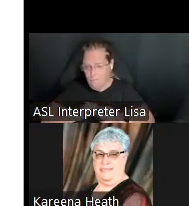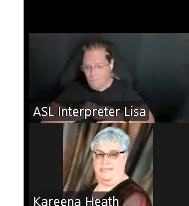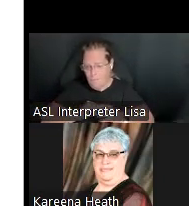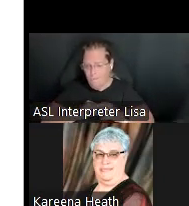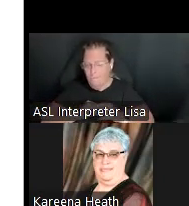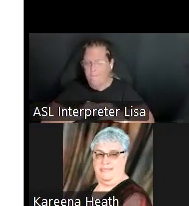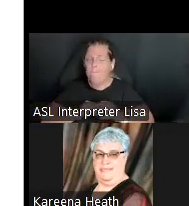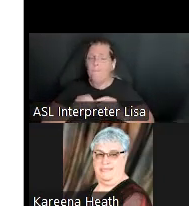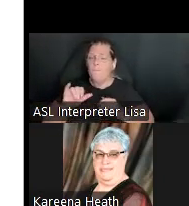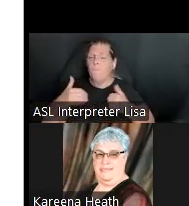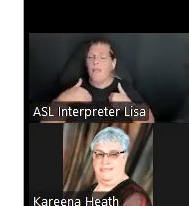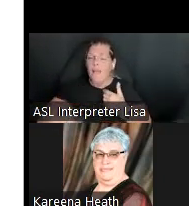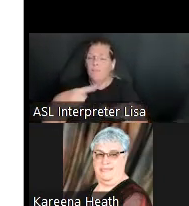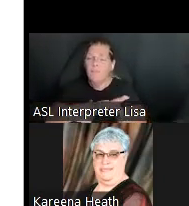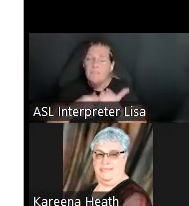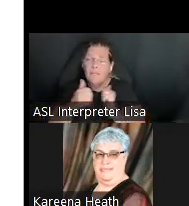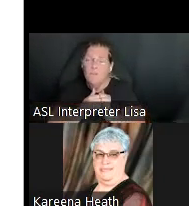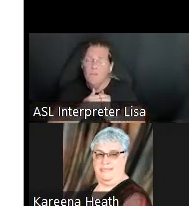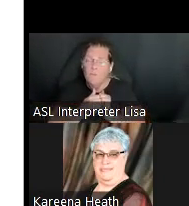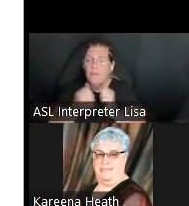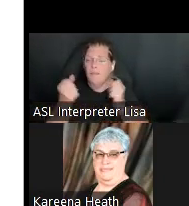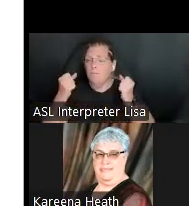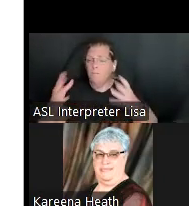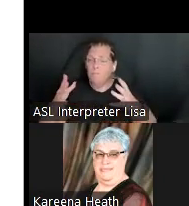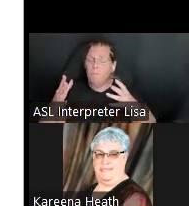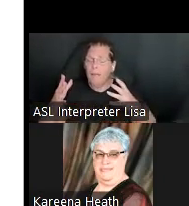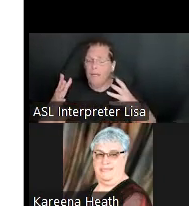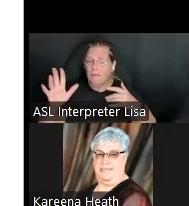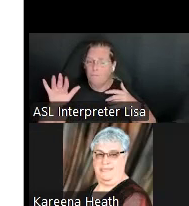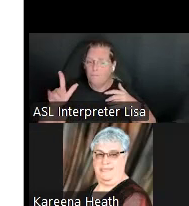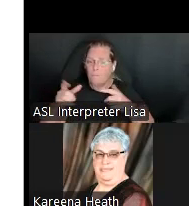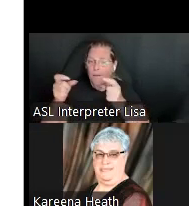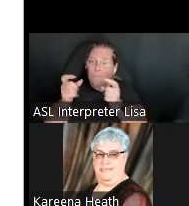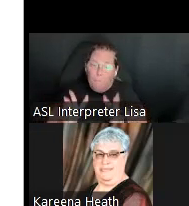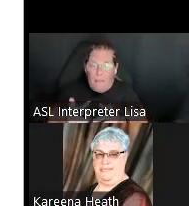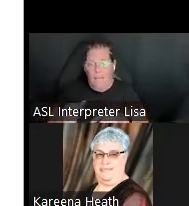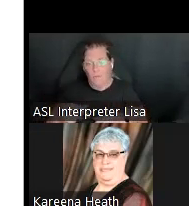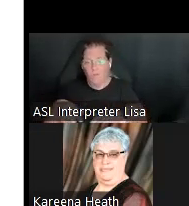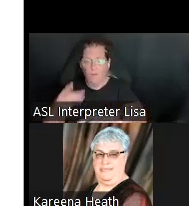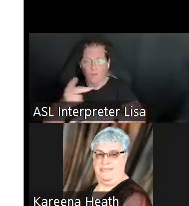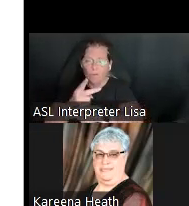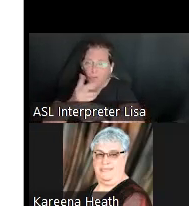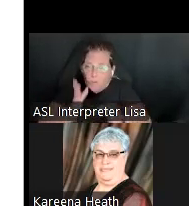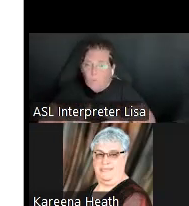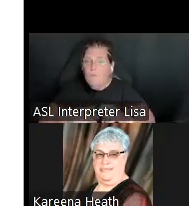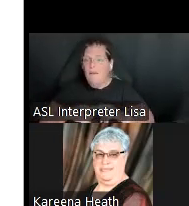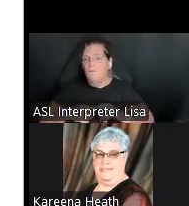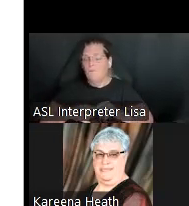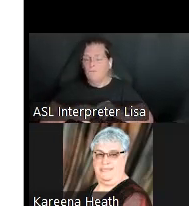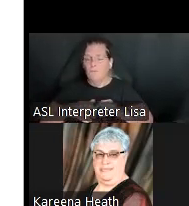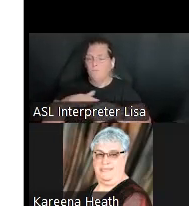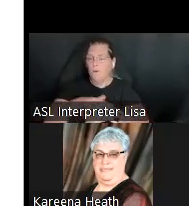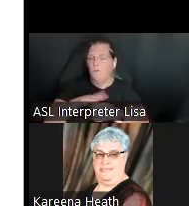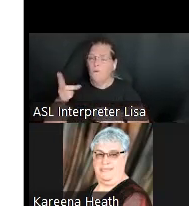this discussion with a lot of our managers and supervisors are aware. We have told our local DVR